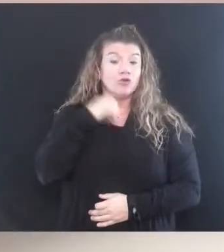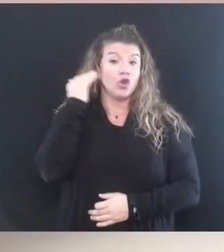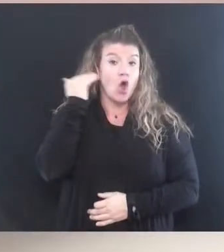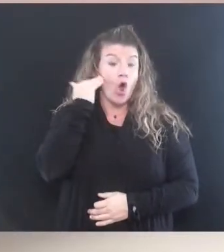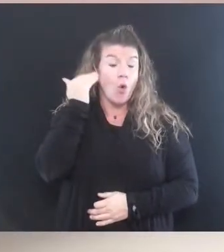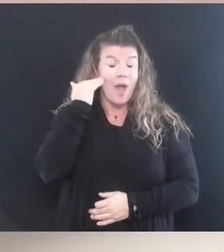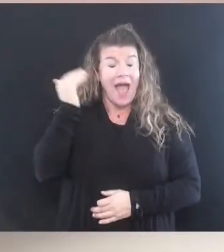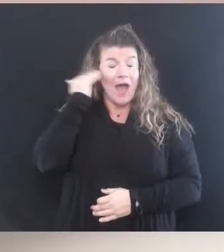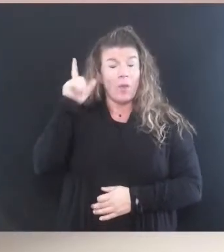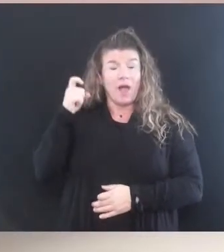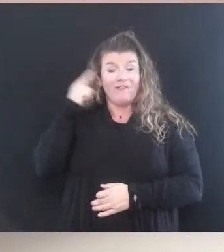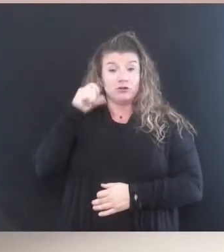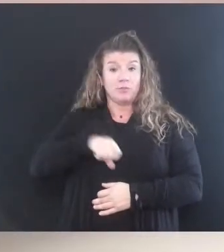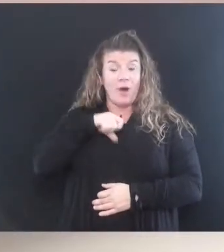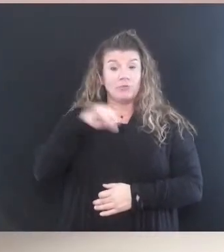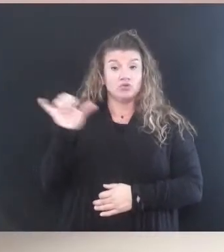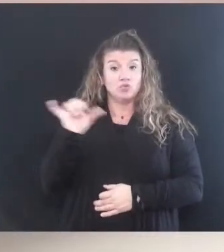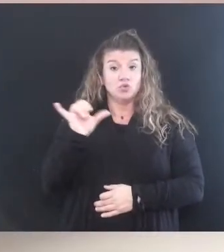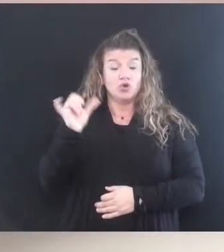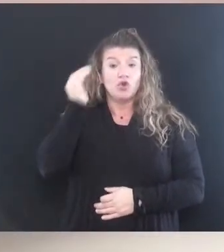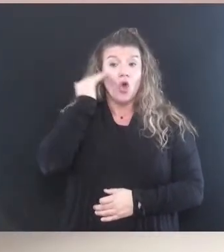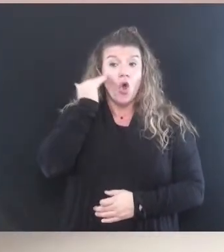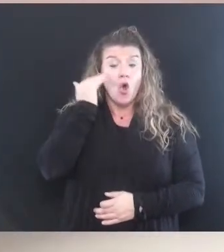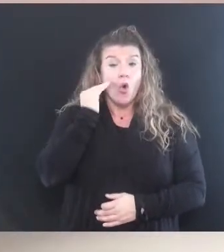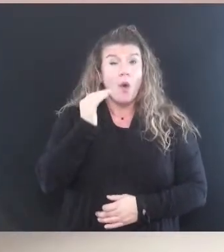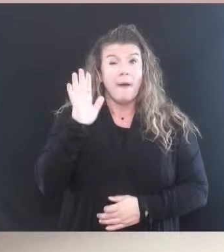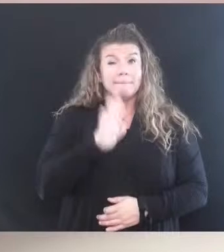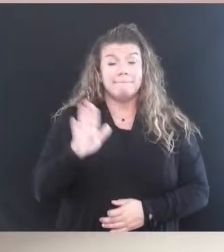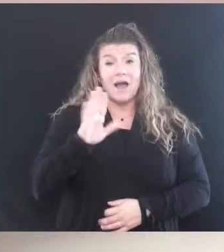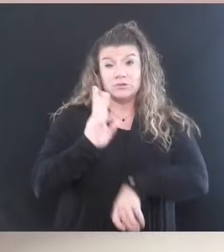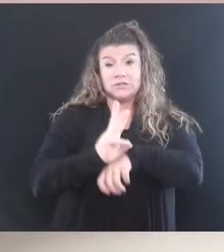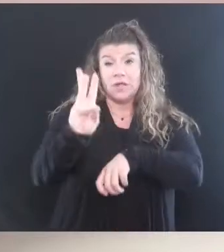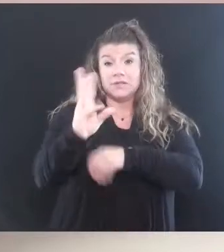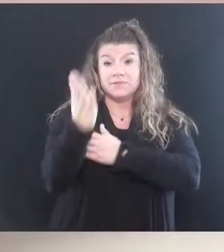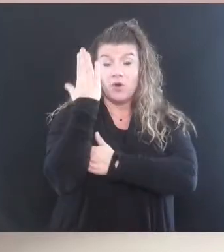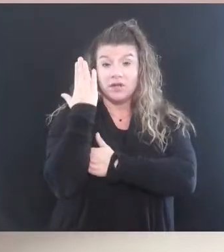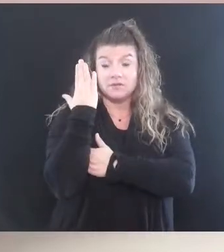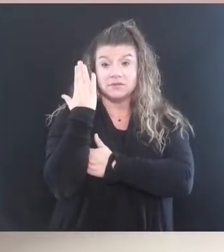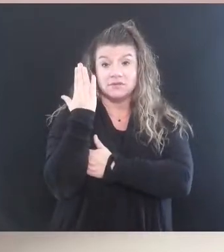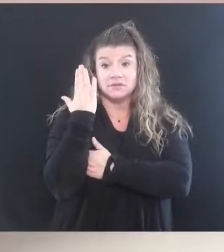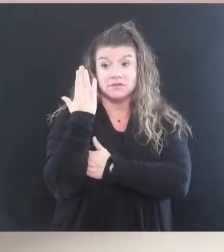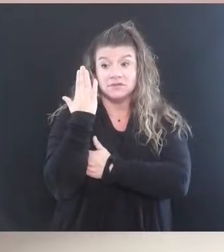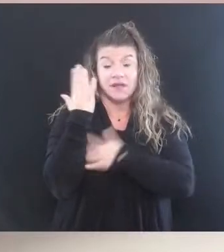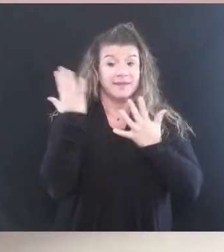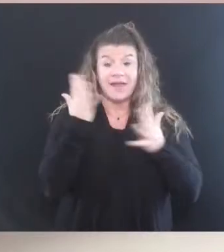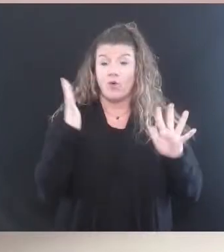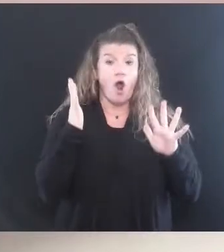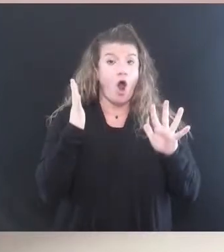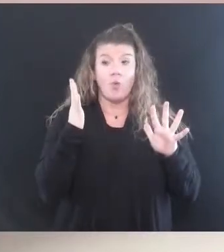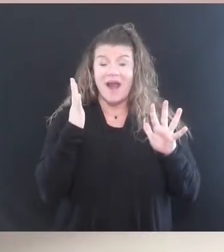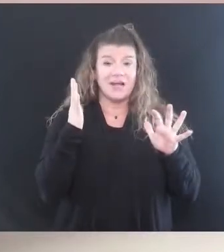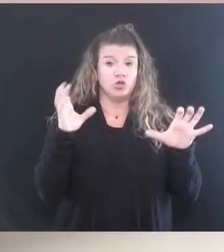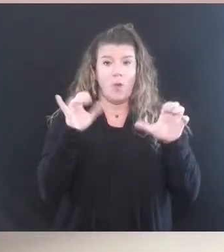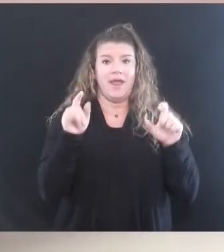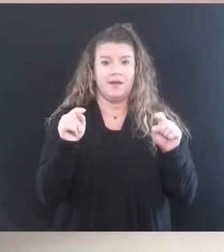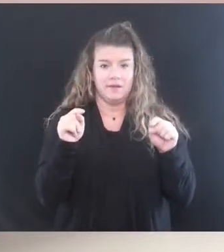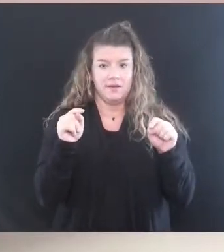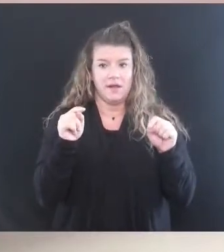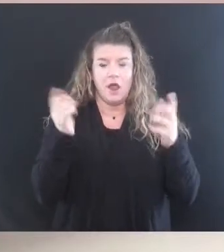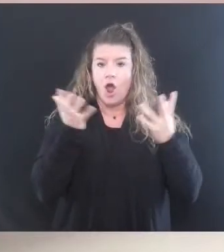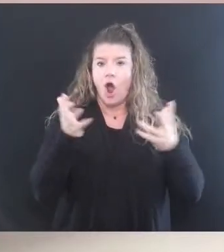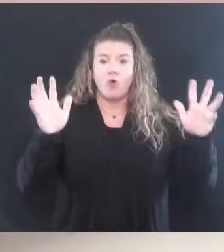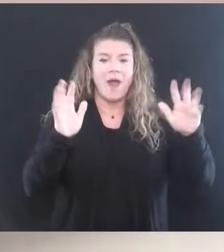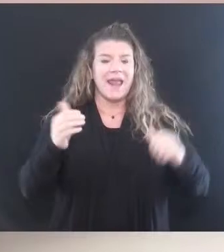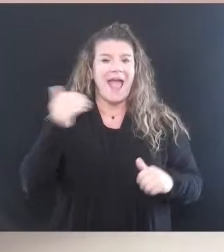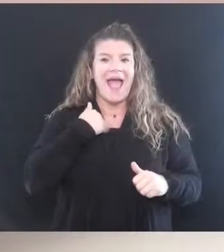know the governor is too, that at about 6 o'clock this morning, they were already executing and already